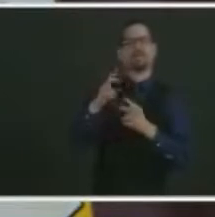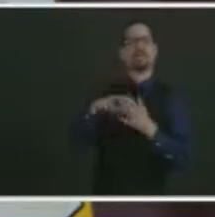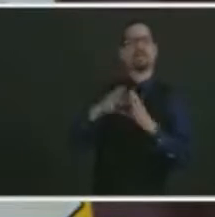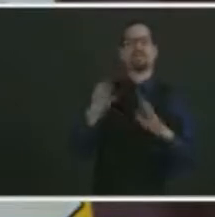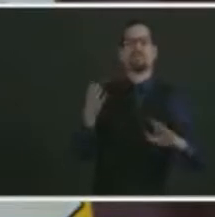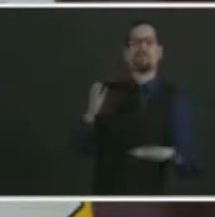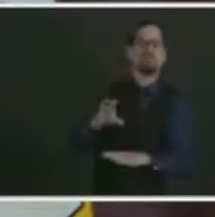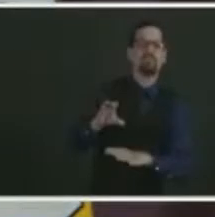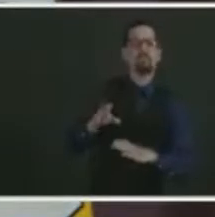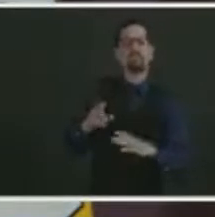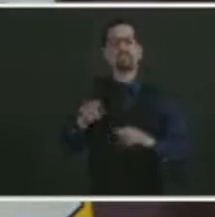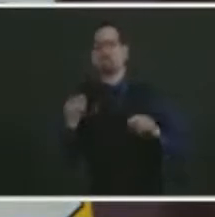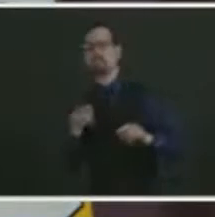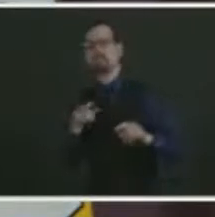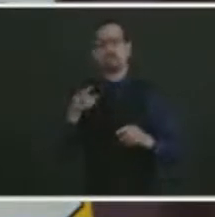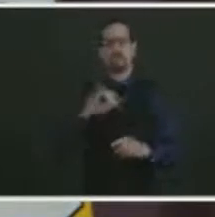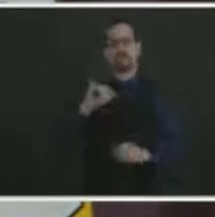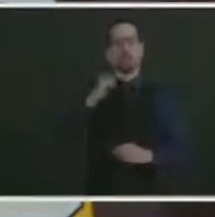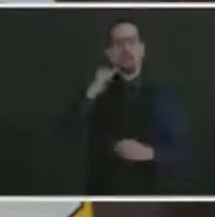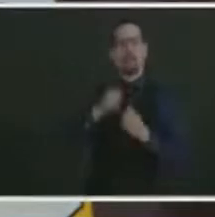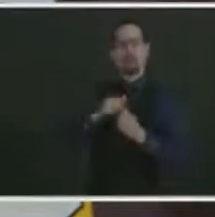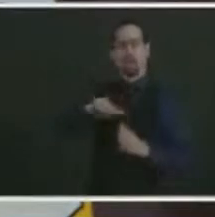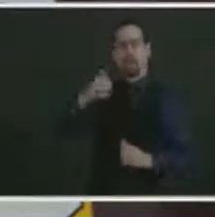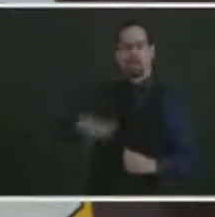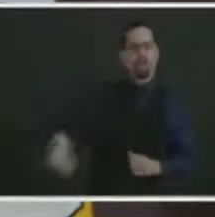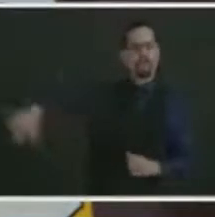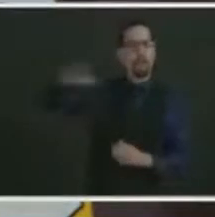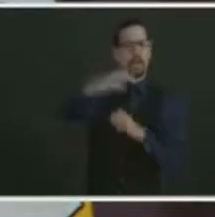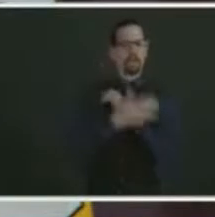the tactics being used all across the country.